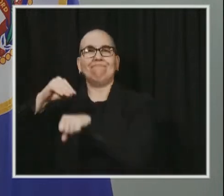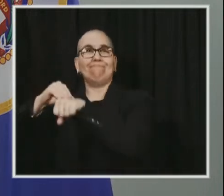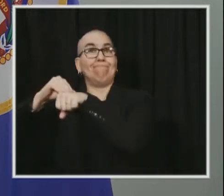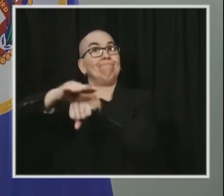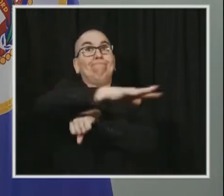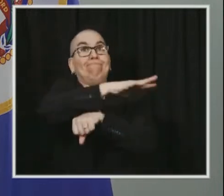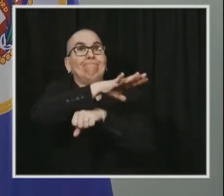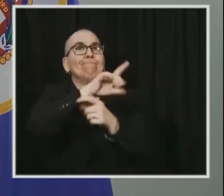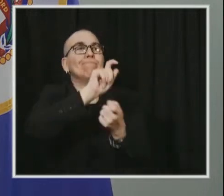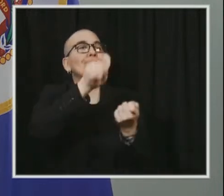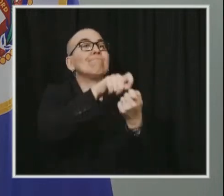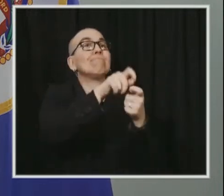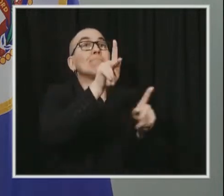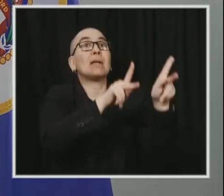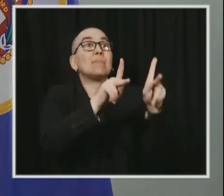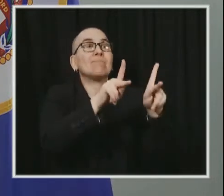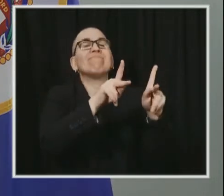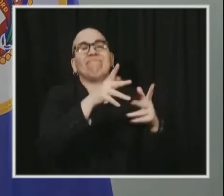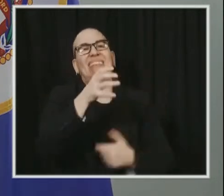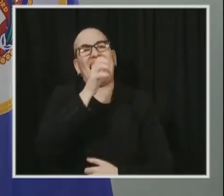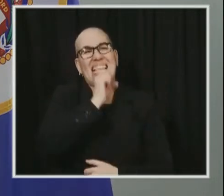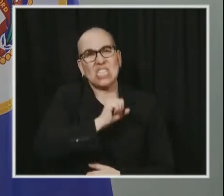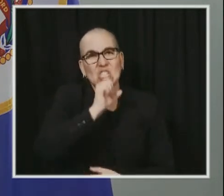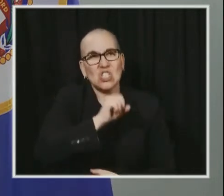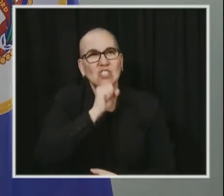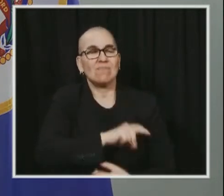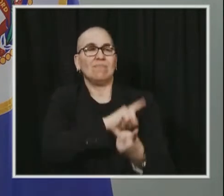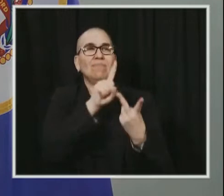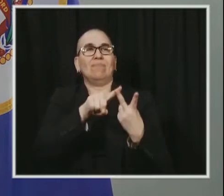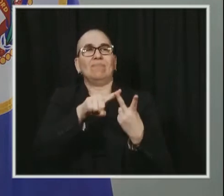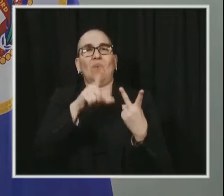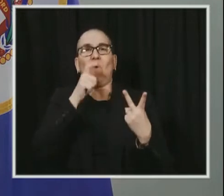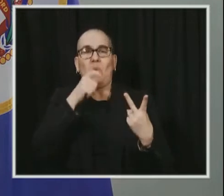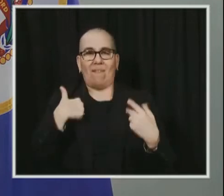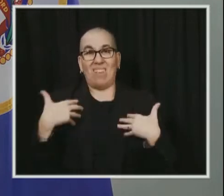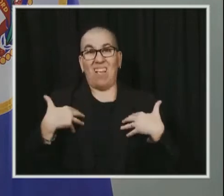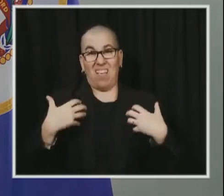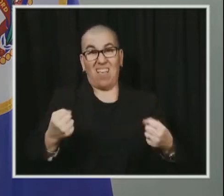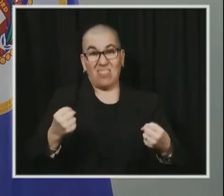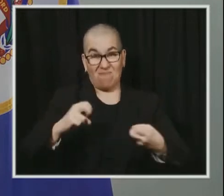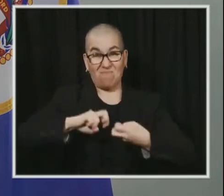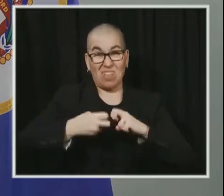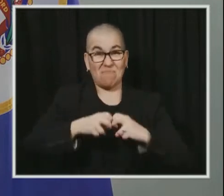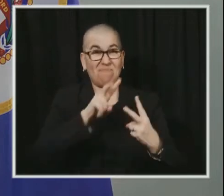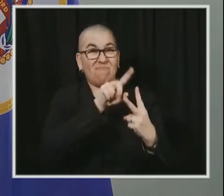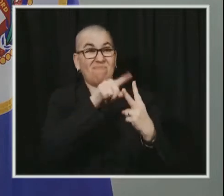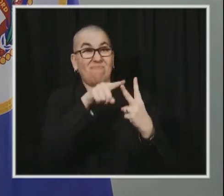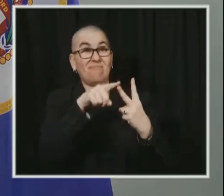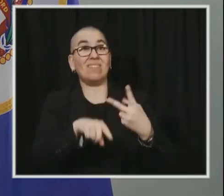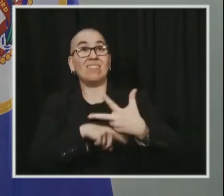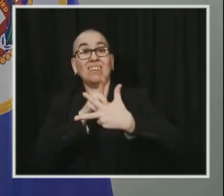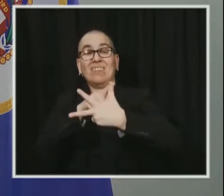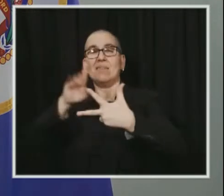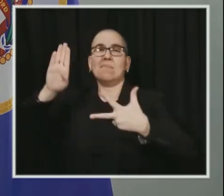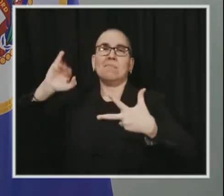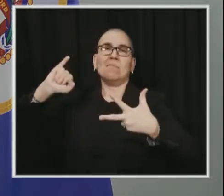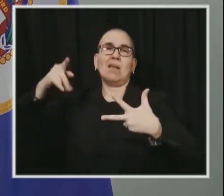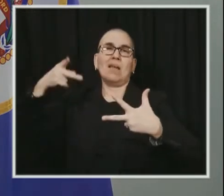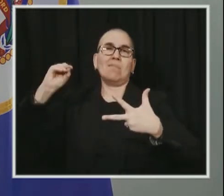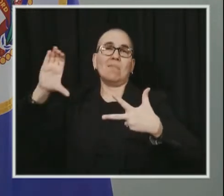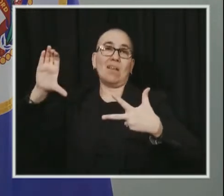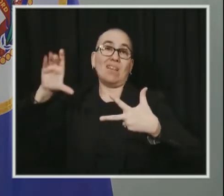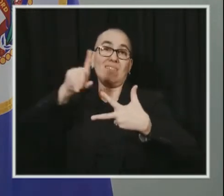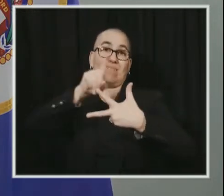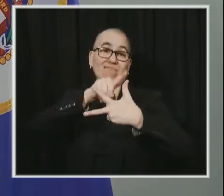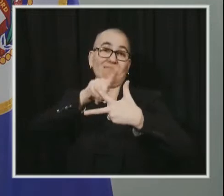the elderly, those with chronic underlying conditions, BIPOC communities, and our essential workers. And that's where we focus our data